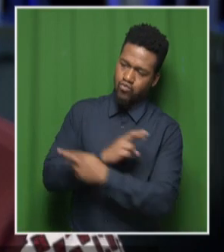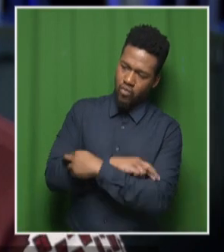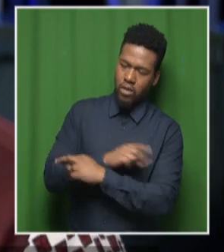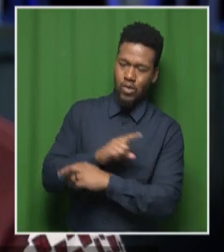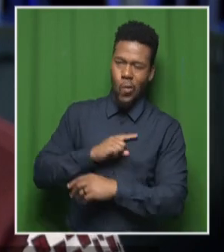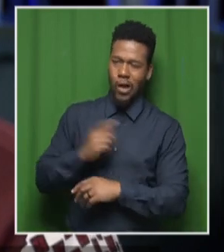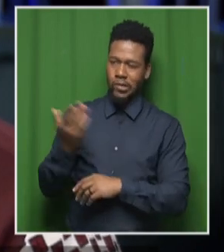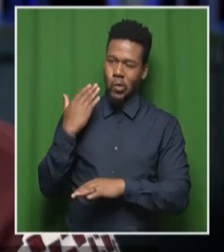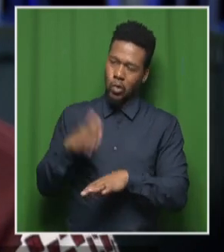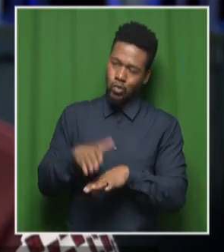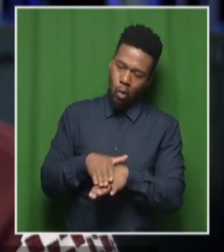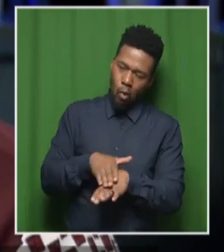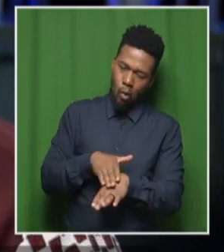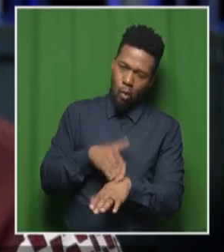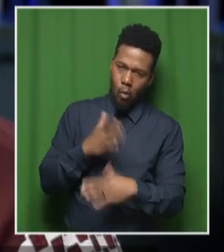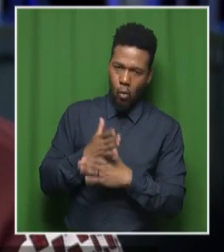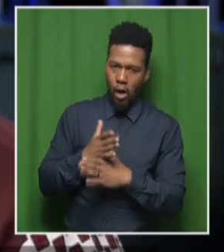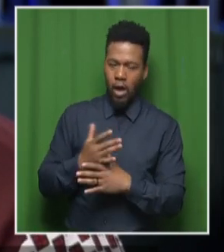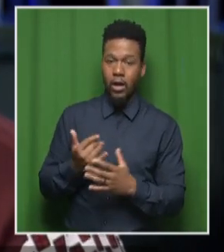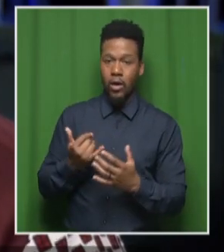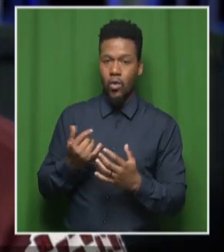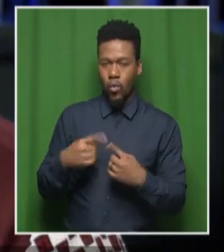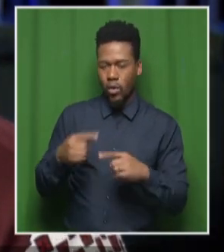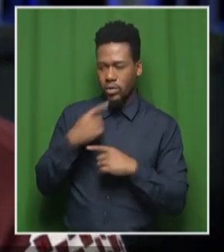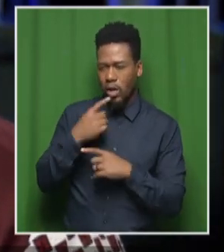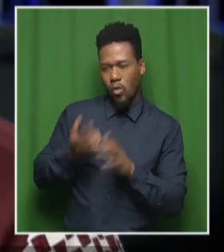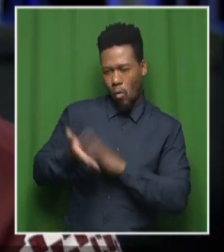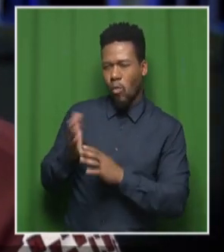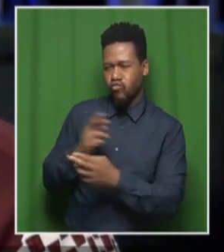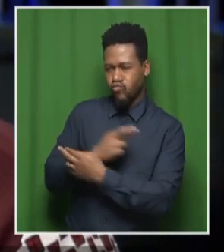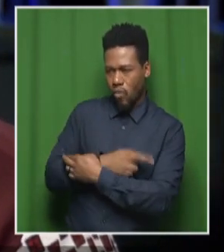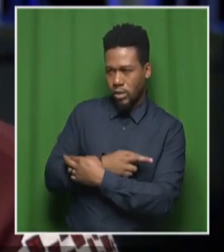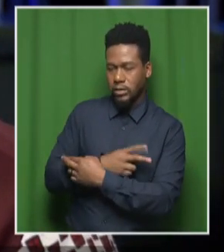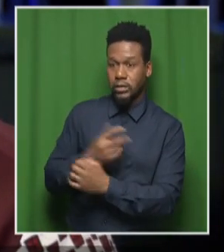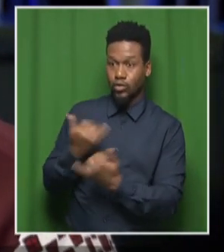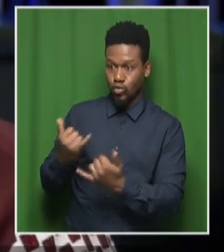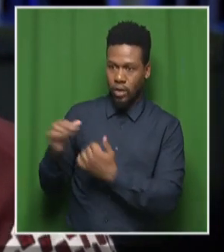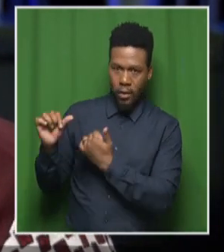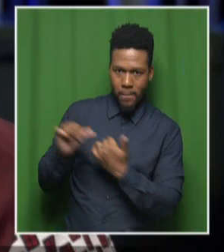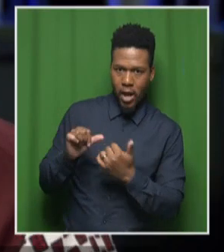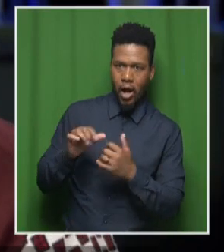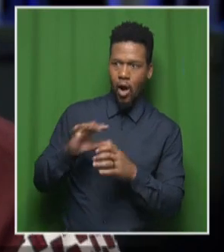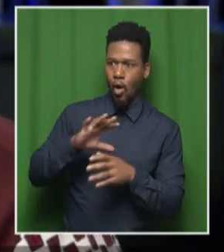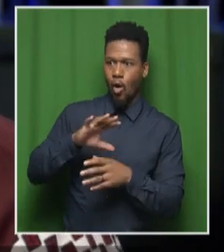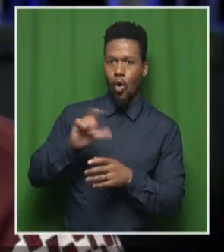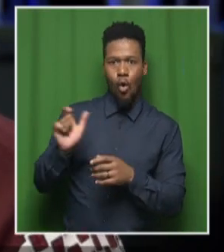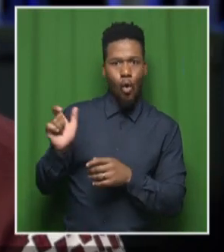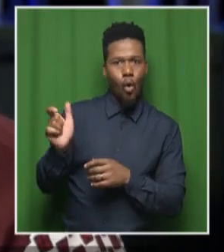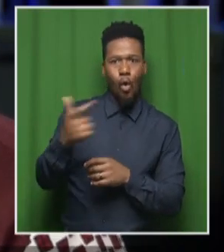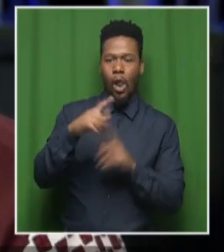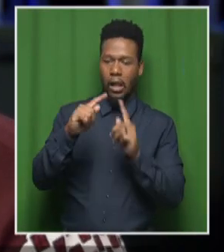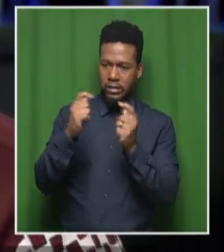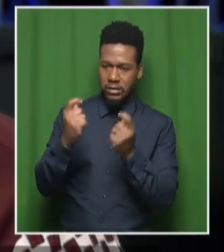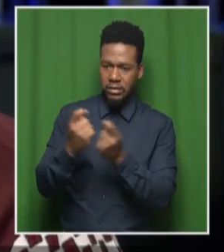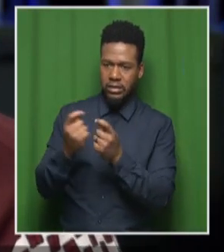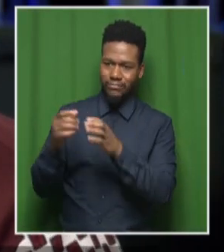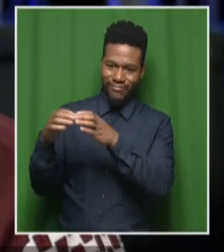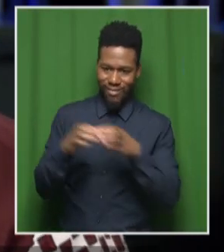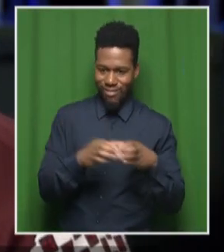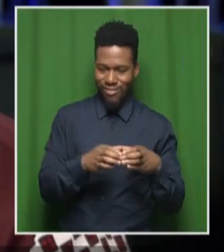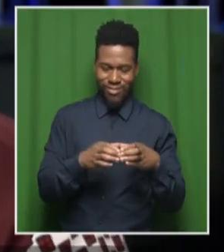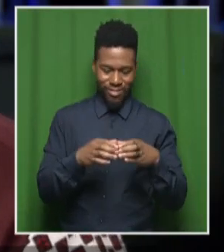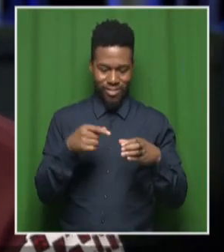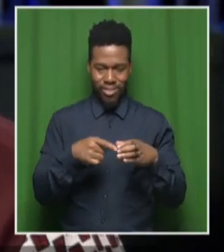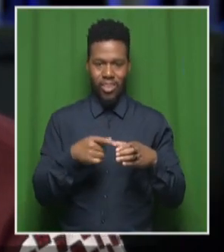slow. And we thought that by today, having all teams together working, because now we are doing shifts as we were doing